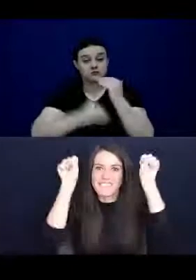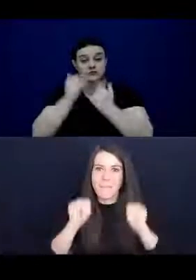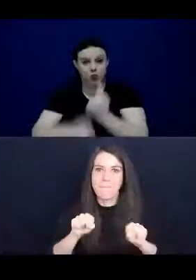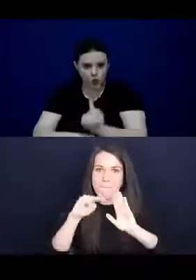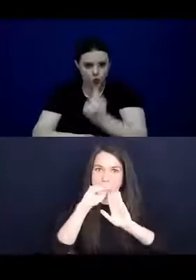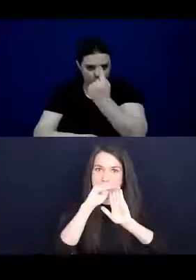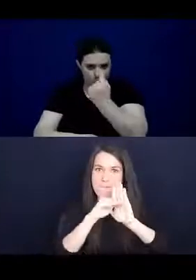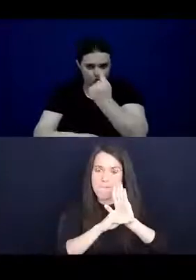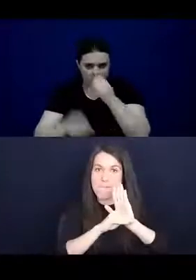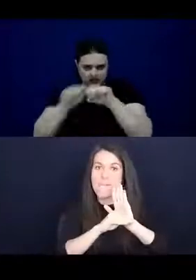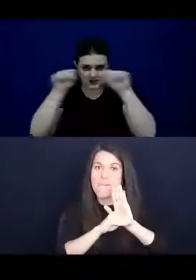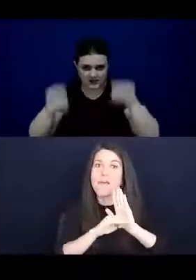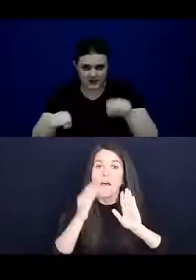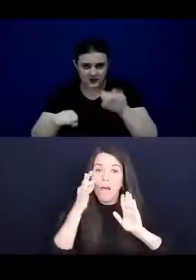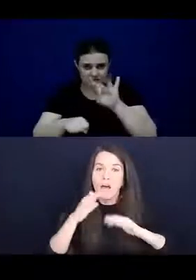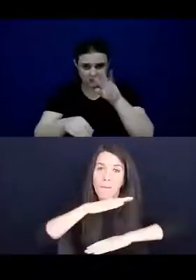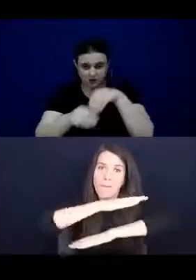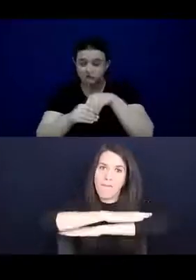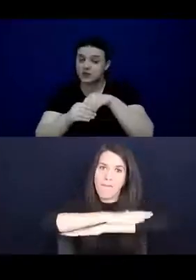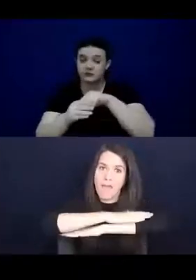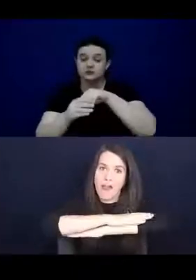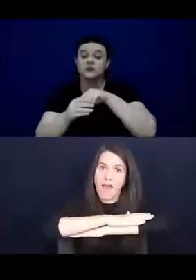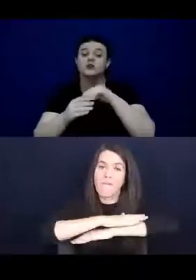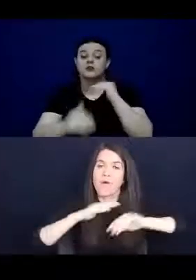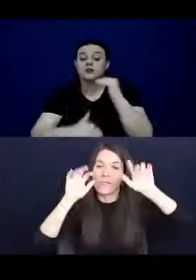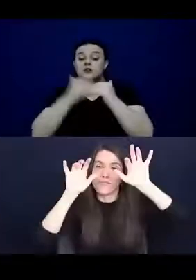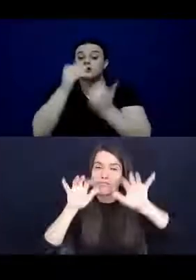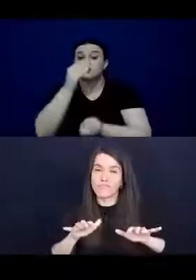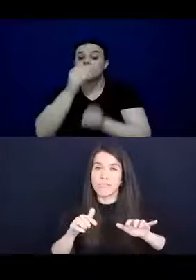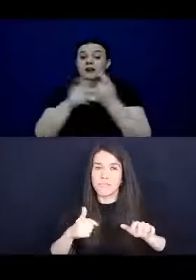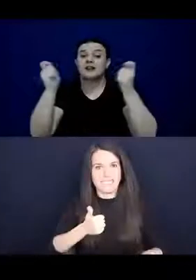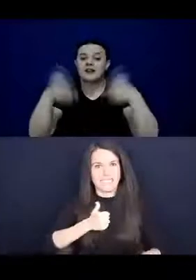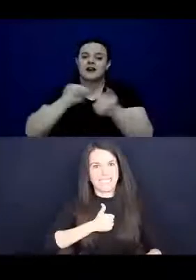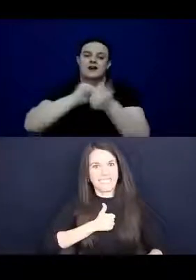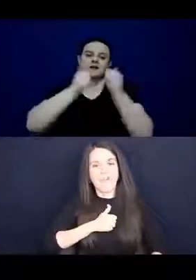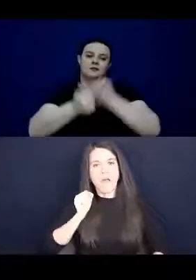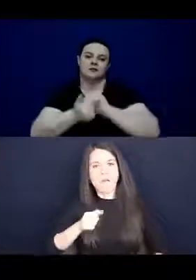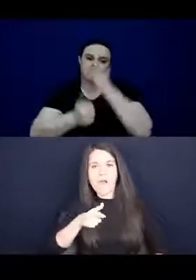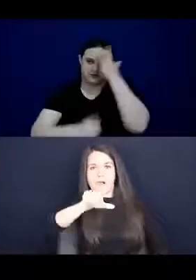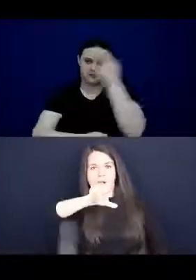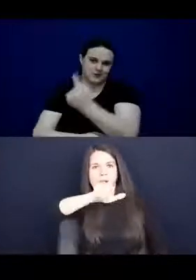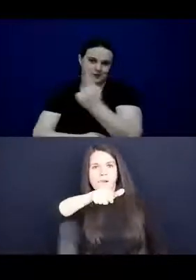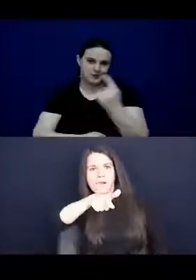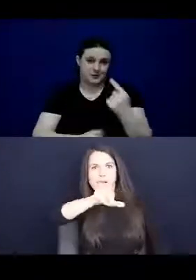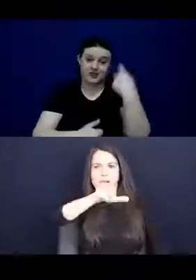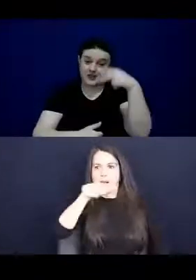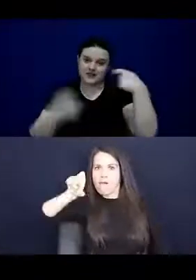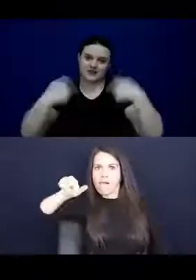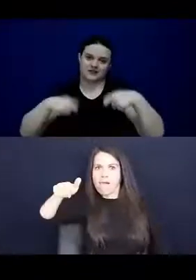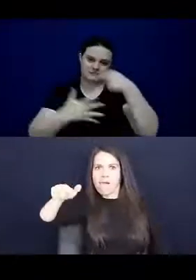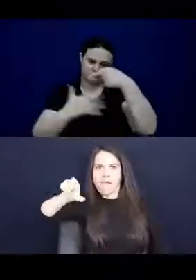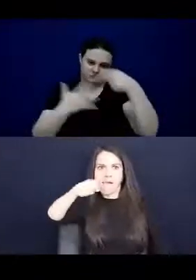platform for developing systems that can be adapted to individual needs. Now, this may mean that we can